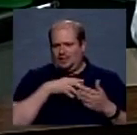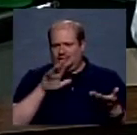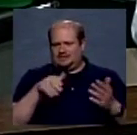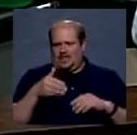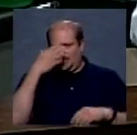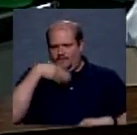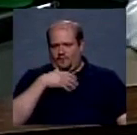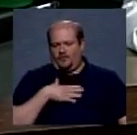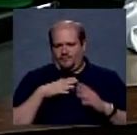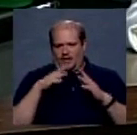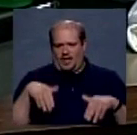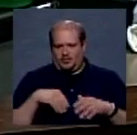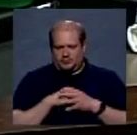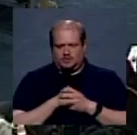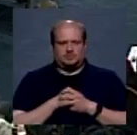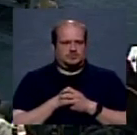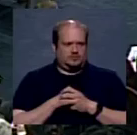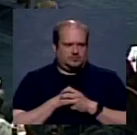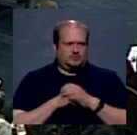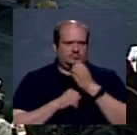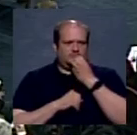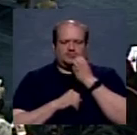house. I remember. Yes.